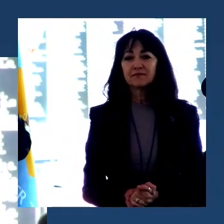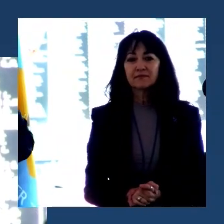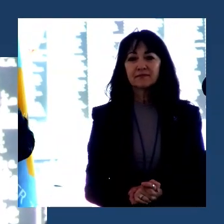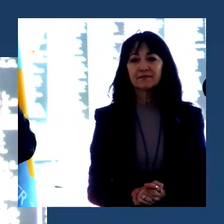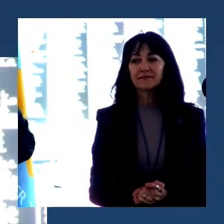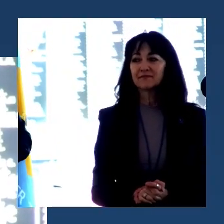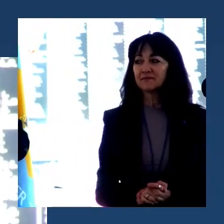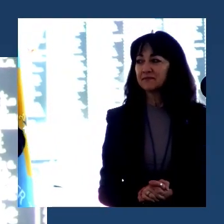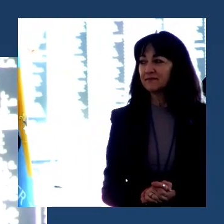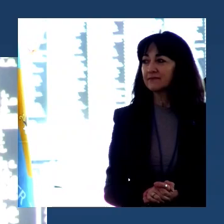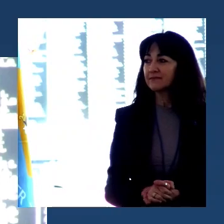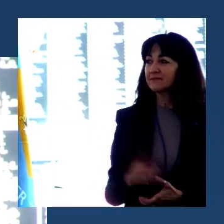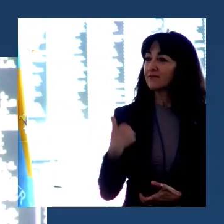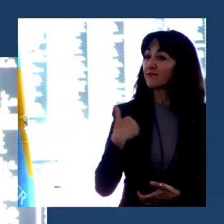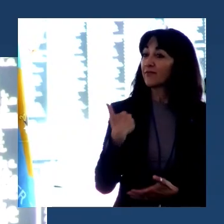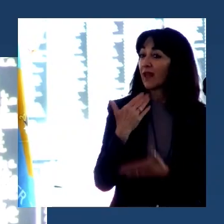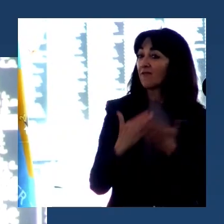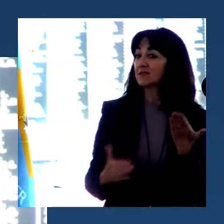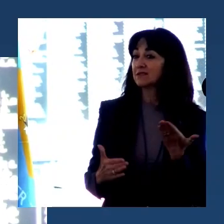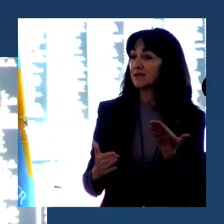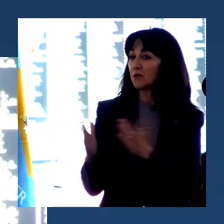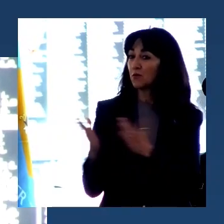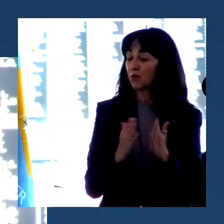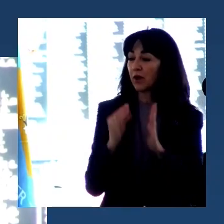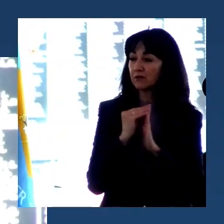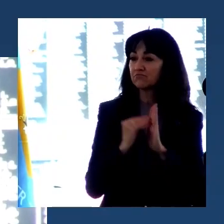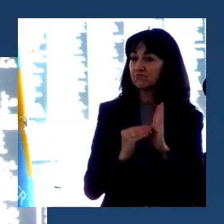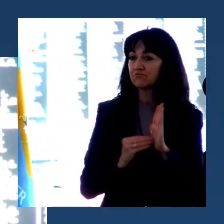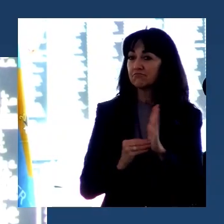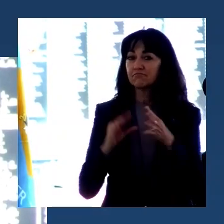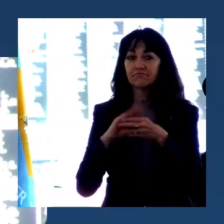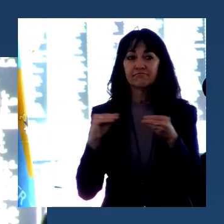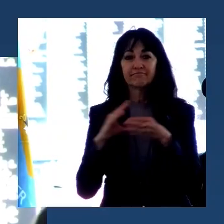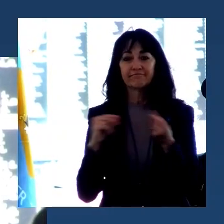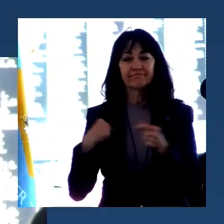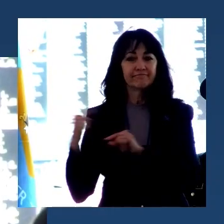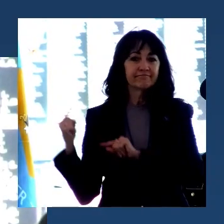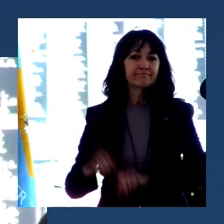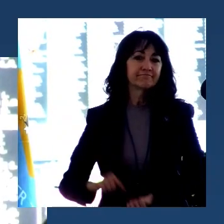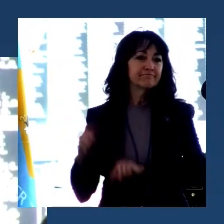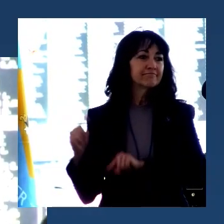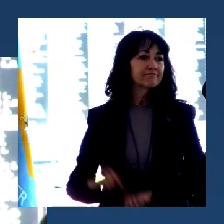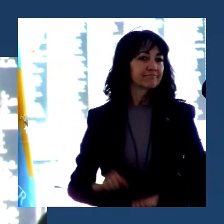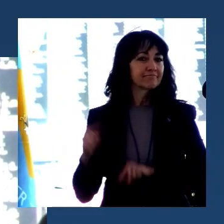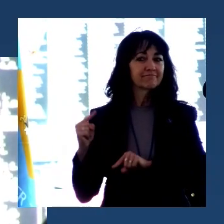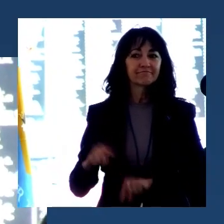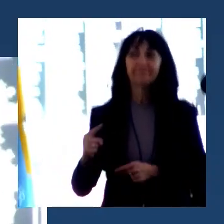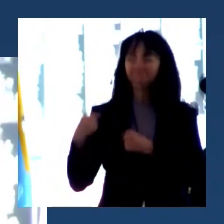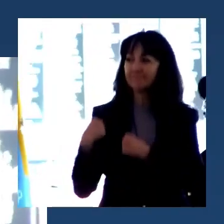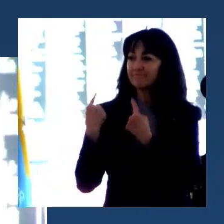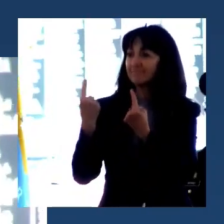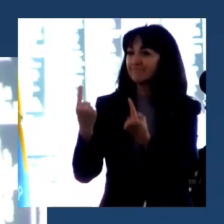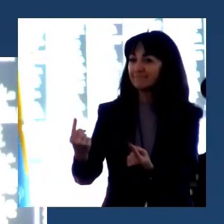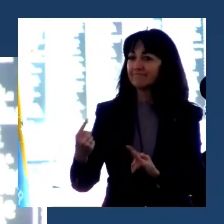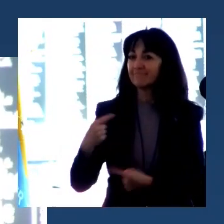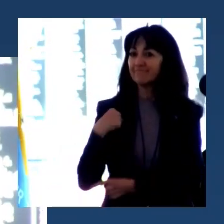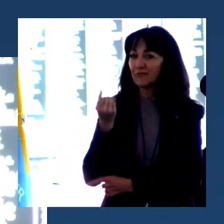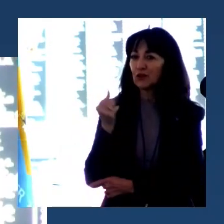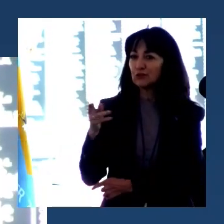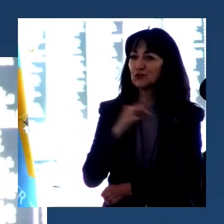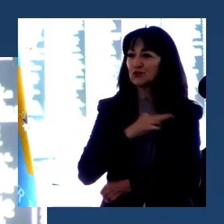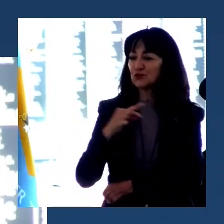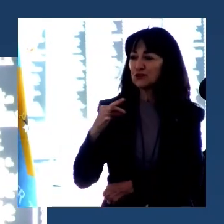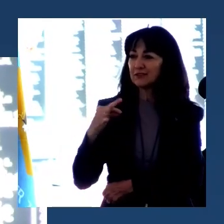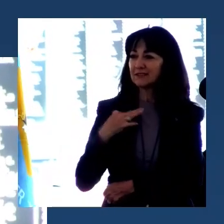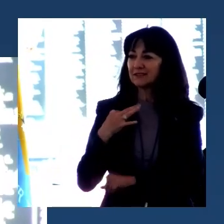I have some prepared remarks. I've been coming to this ceremony since my days as a junior staffer for